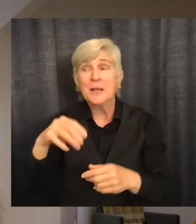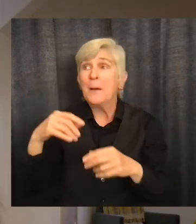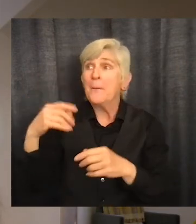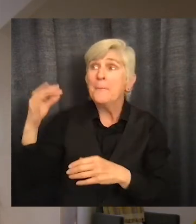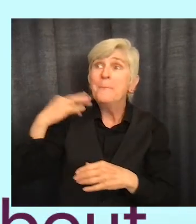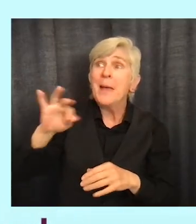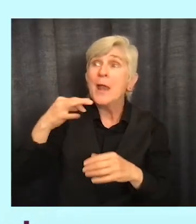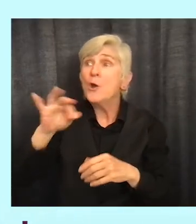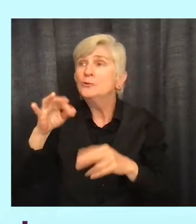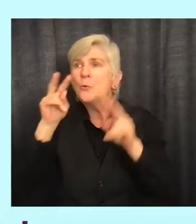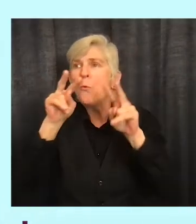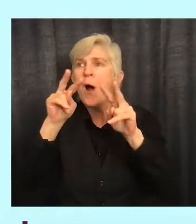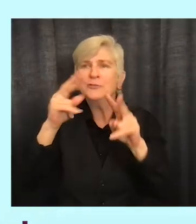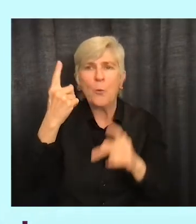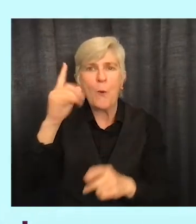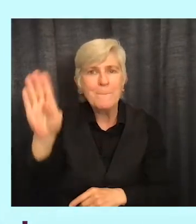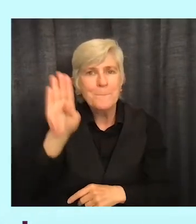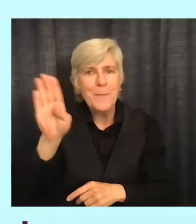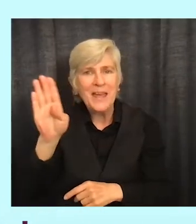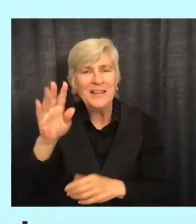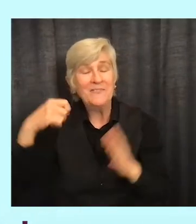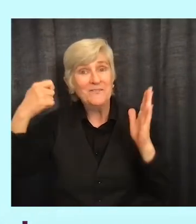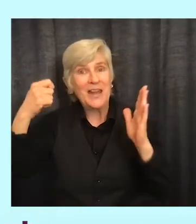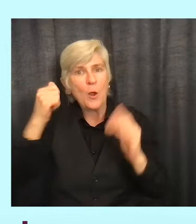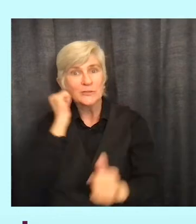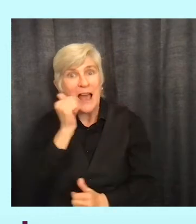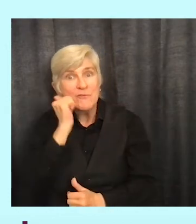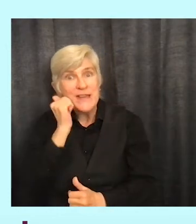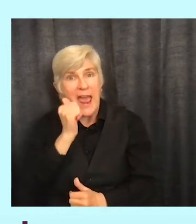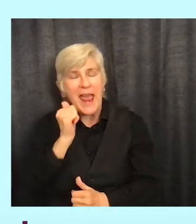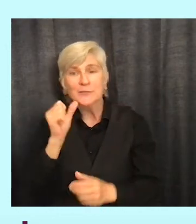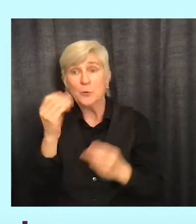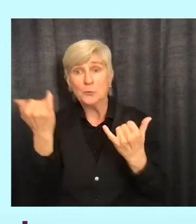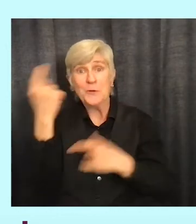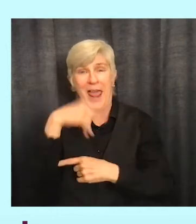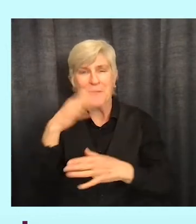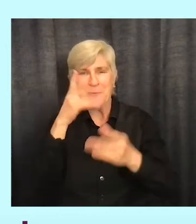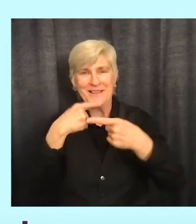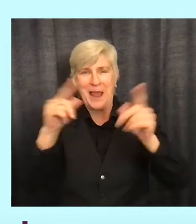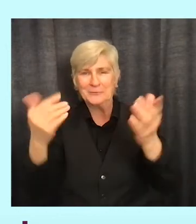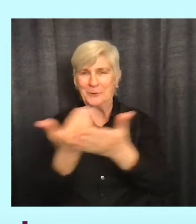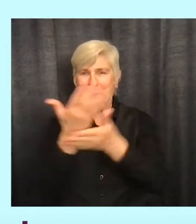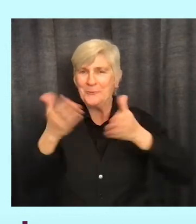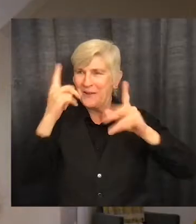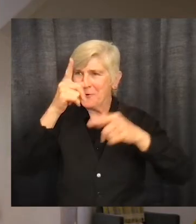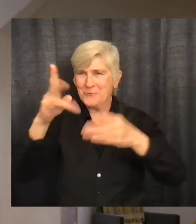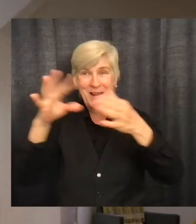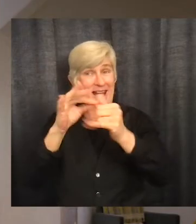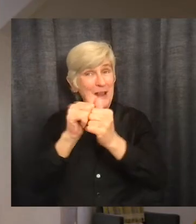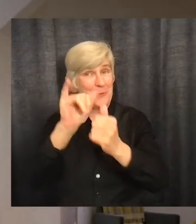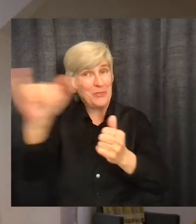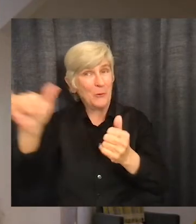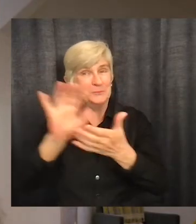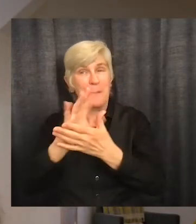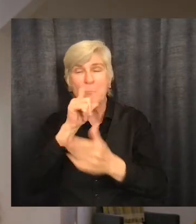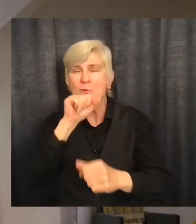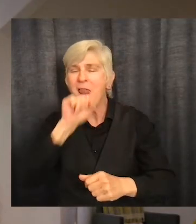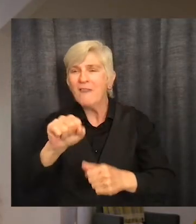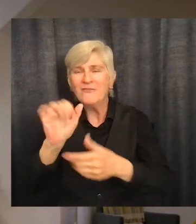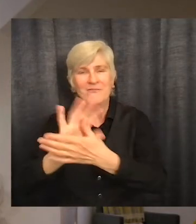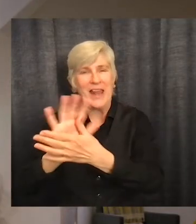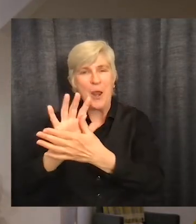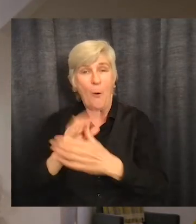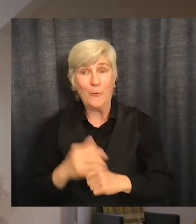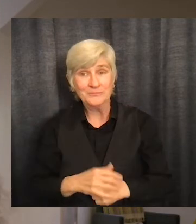uploads to Pinterest, and Pinners are watching about 1 billion videos per day. So today, we're gonna announce a new way for